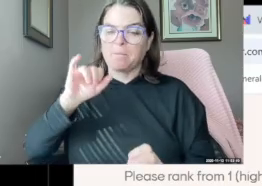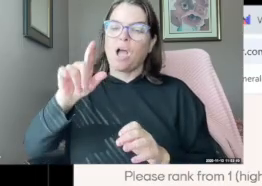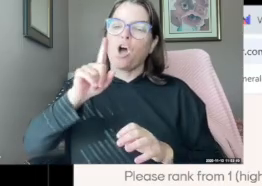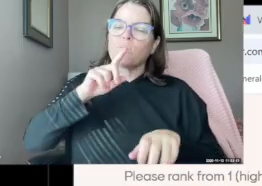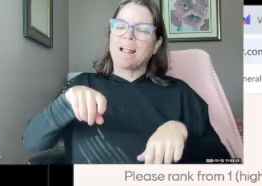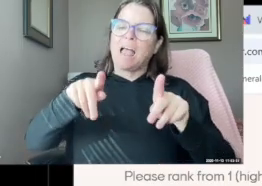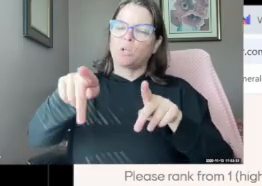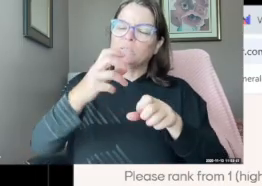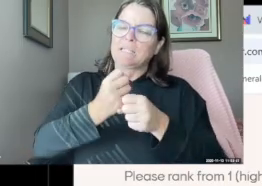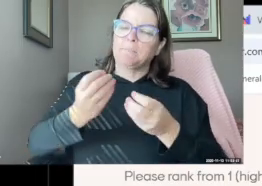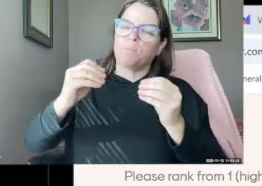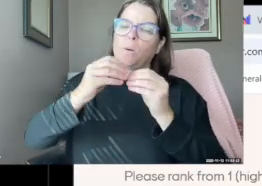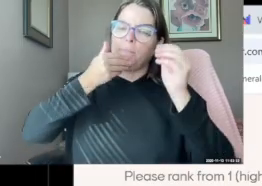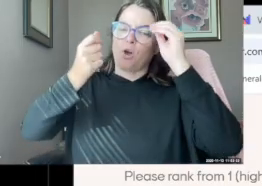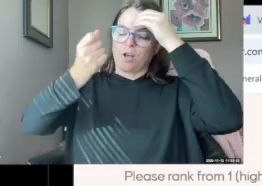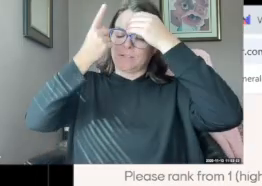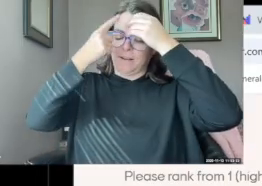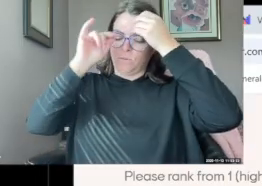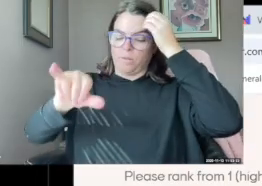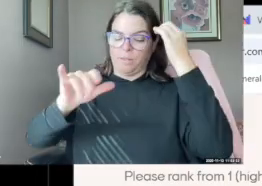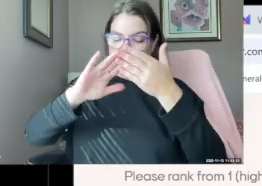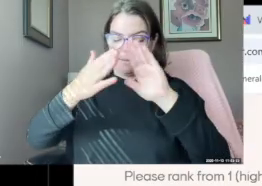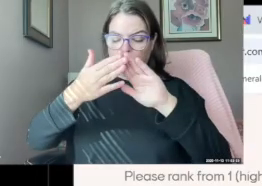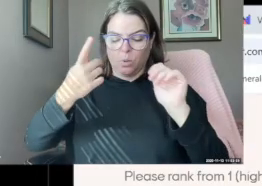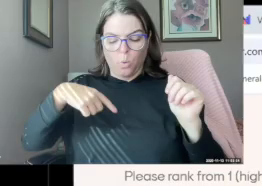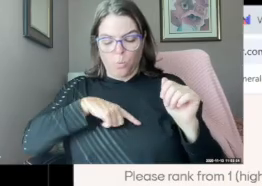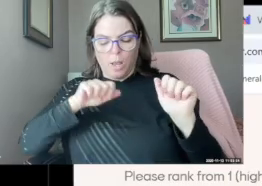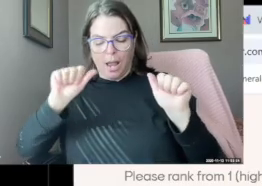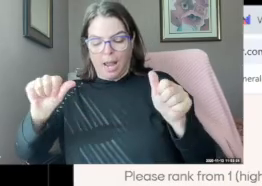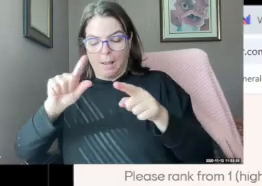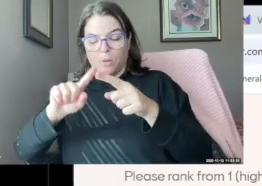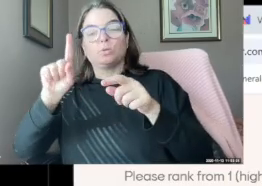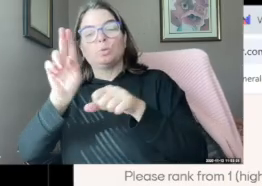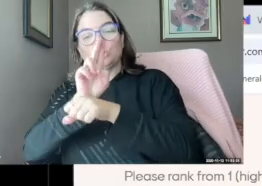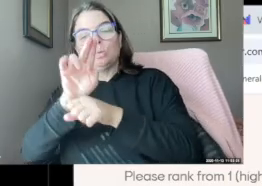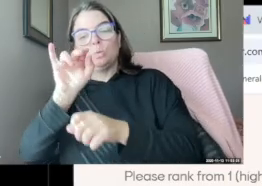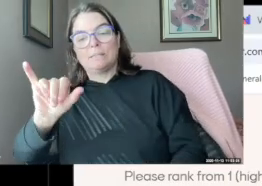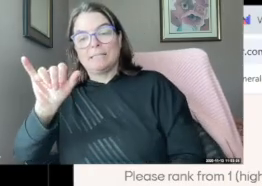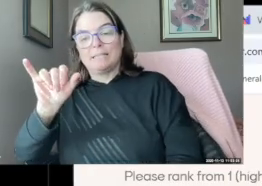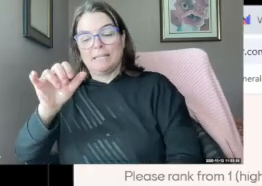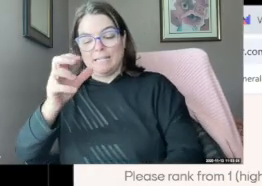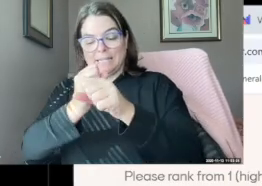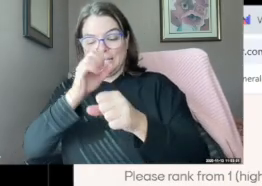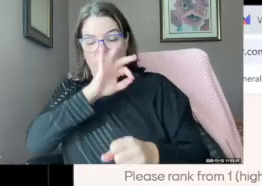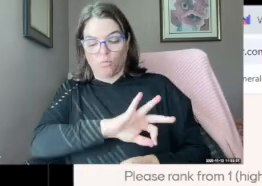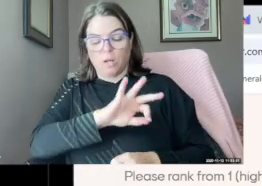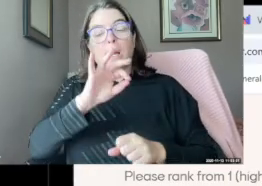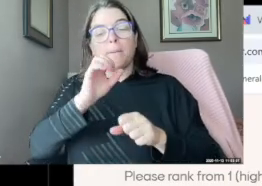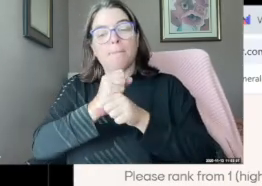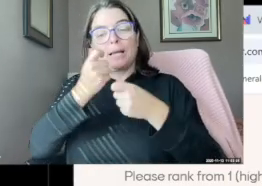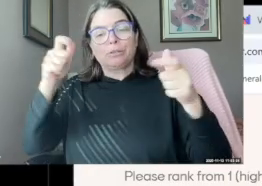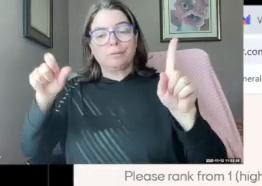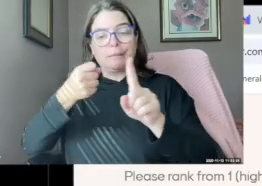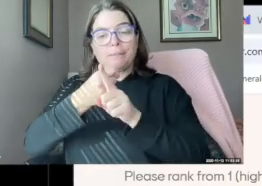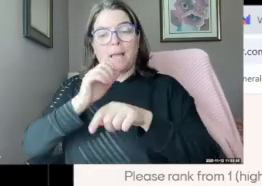and community-based work, and it is very, you know, on the ground and allows you to gain a unique understanding for the community. So,